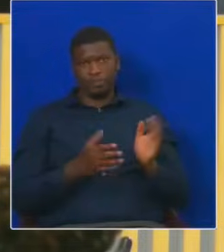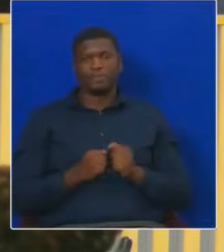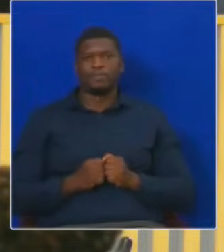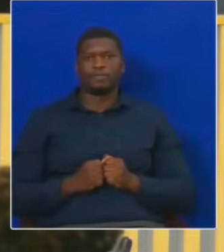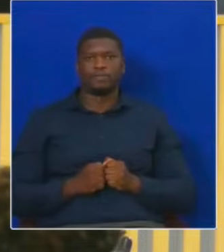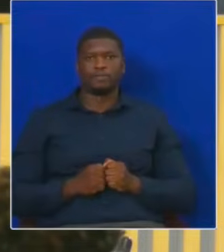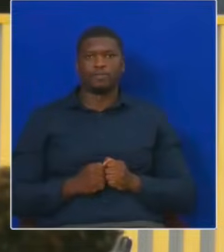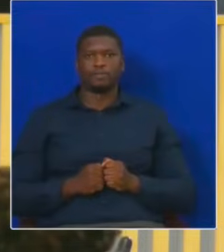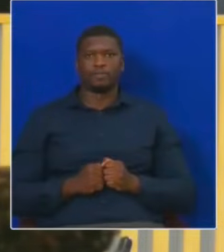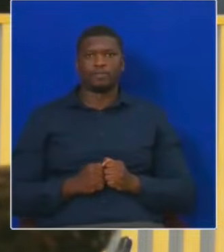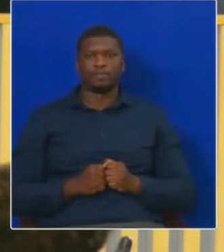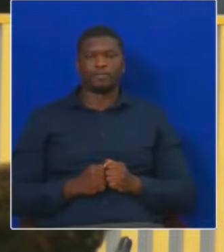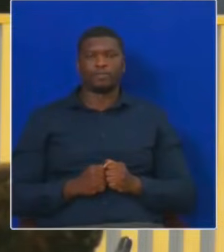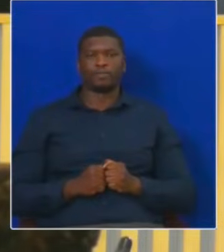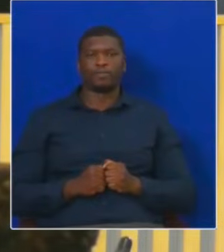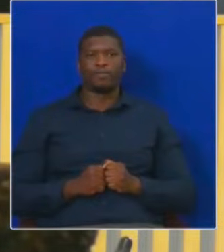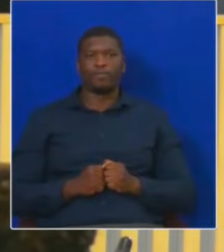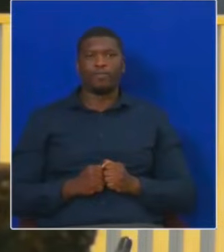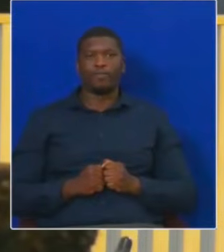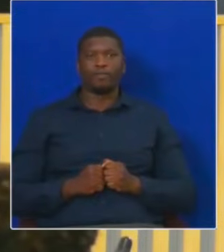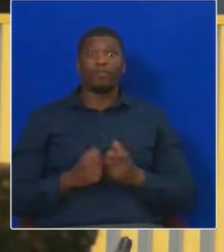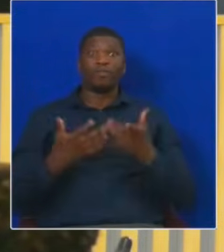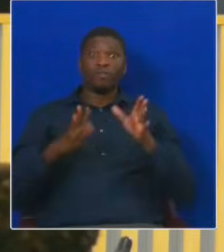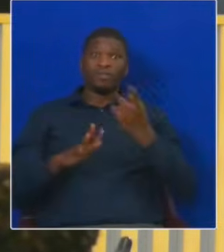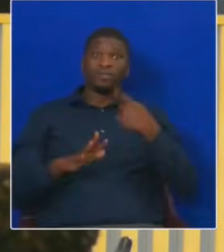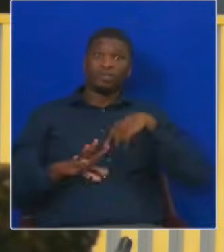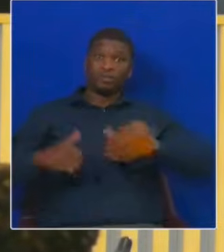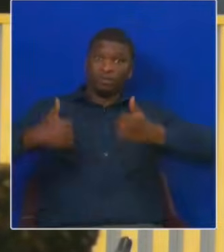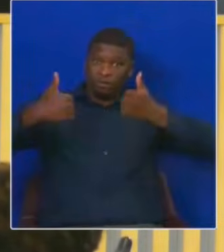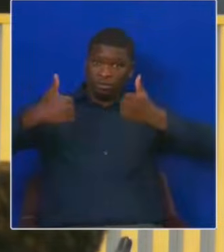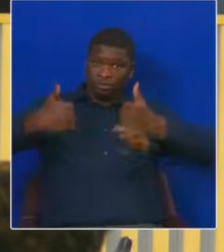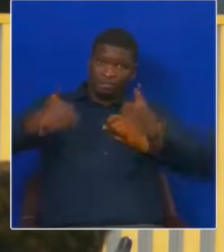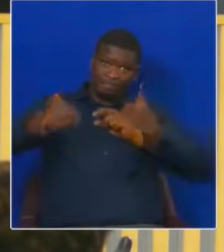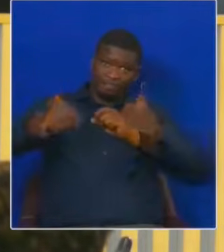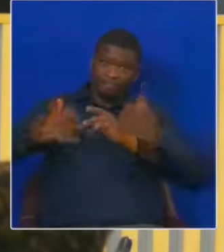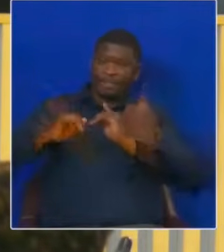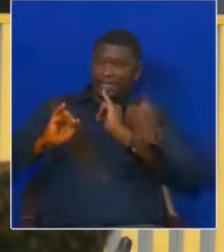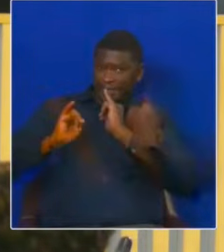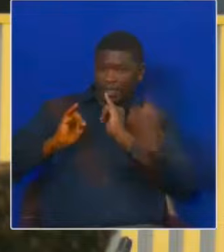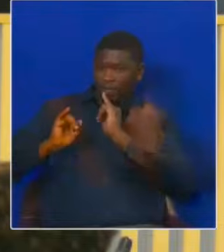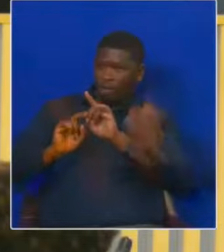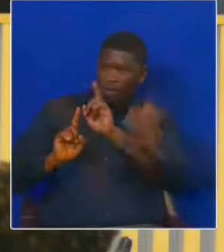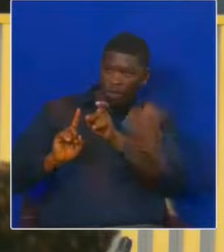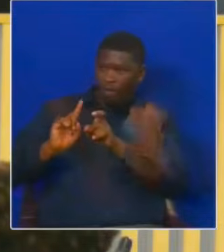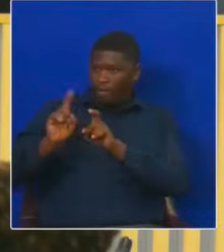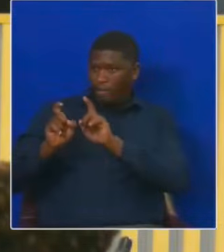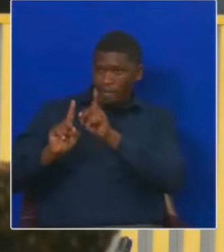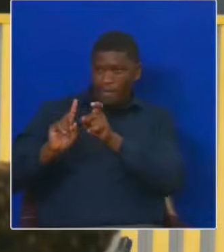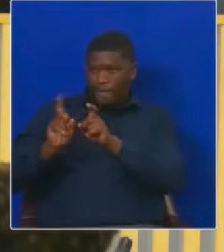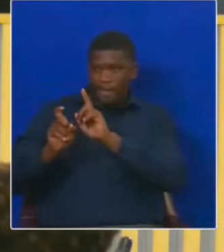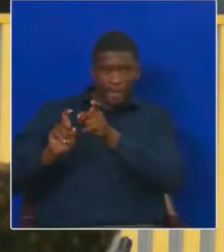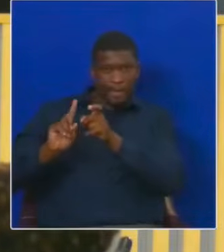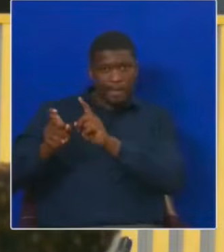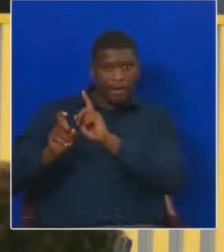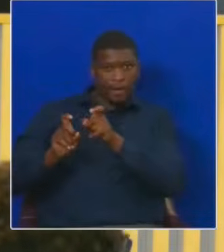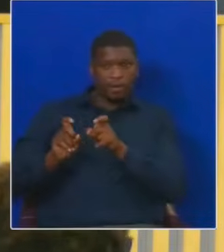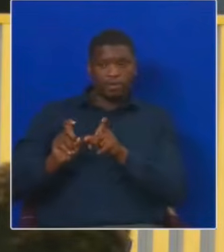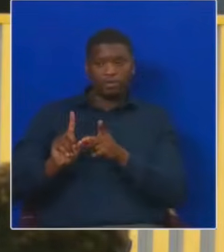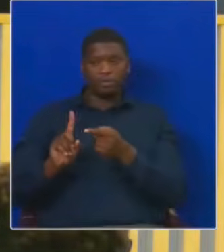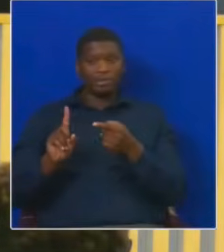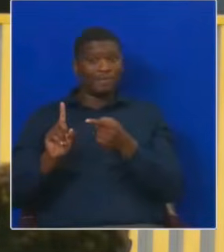As we interviewed Phumulo, he indicated that he hasn't